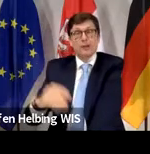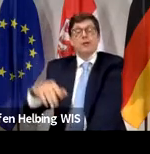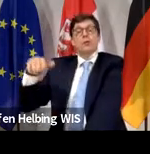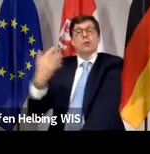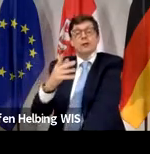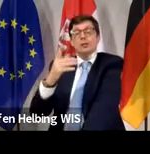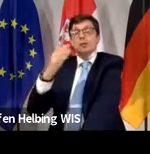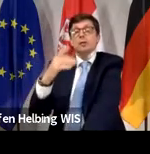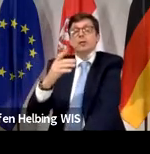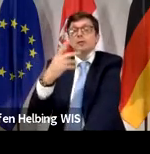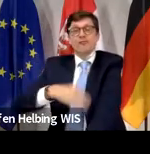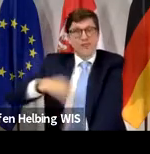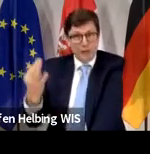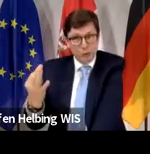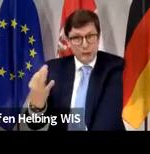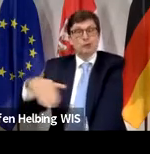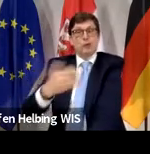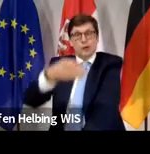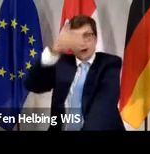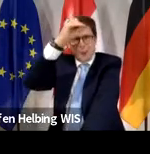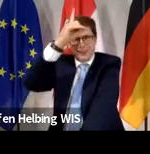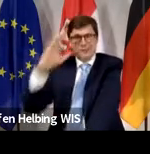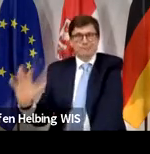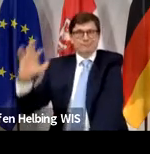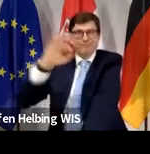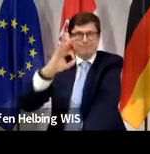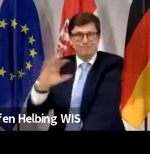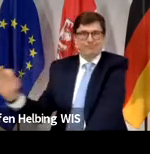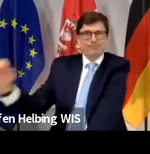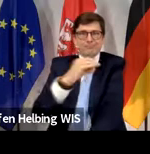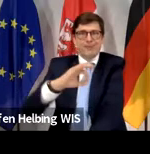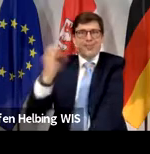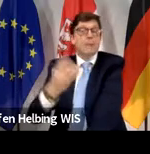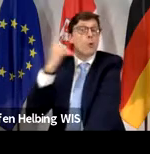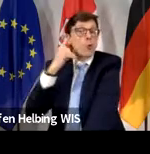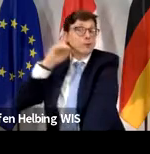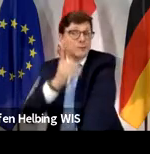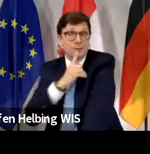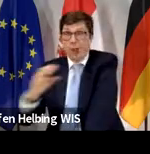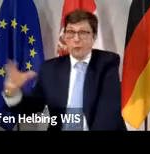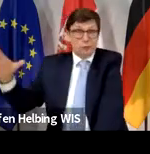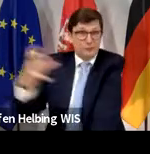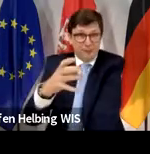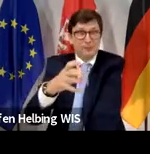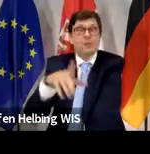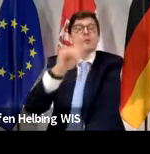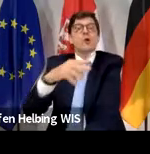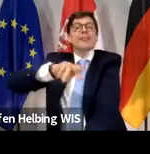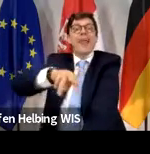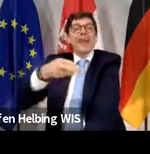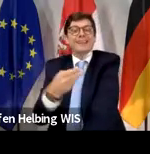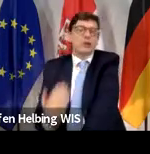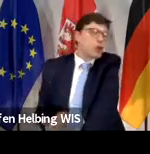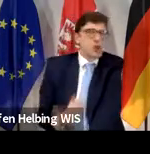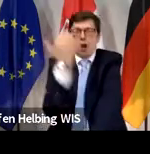and hearing party by a deaf and hearing team. We are from France, from Japan, we're an America